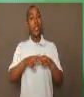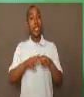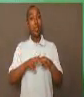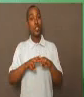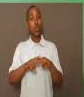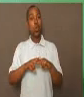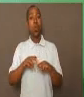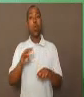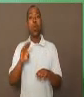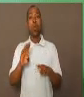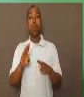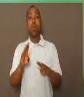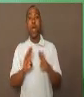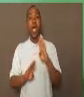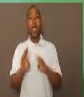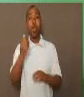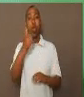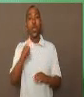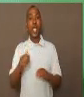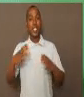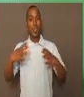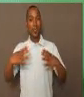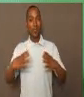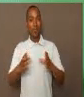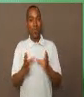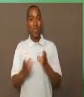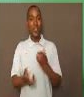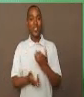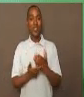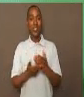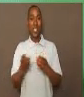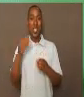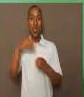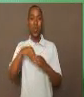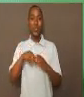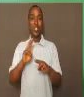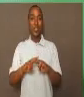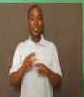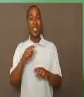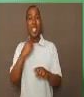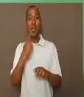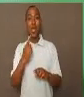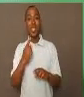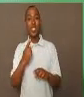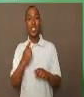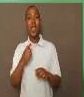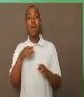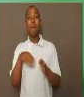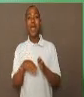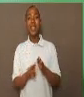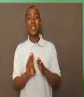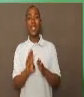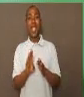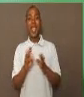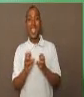biogas generator or digester, and a mixture of bacteria is added